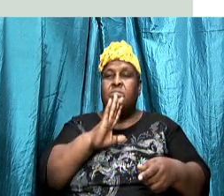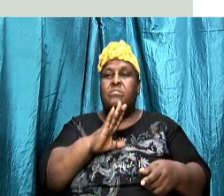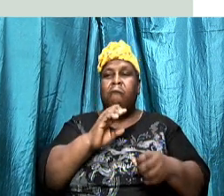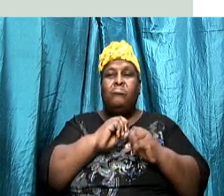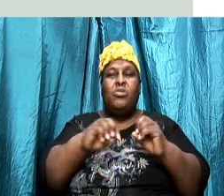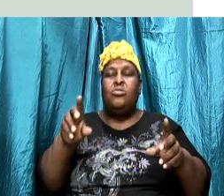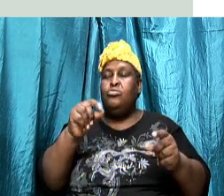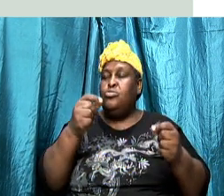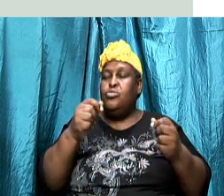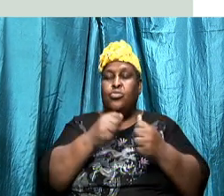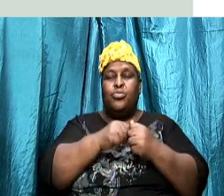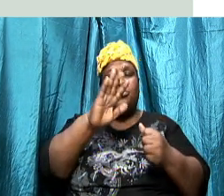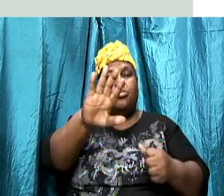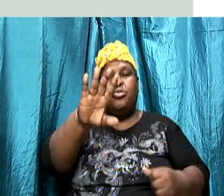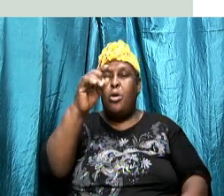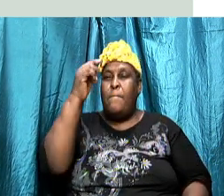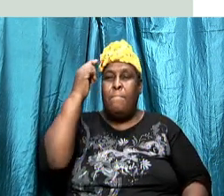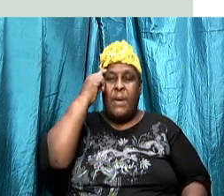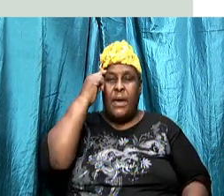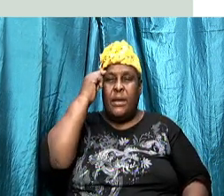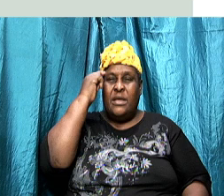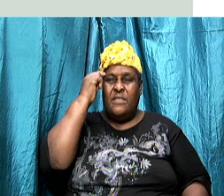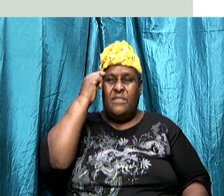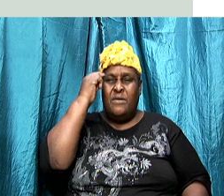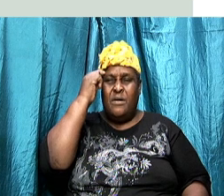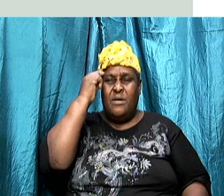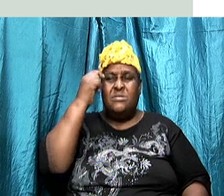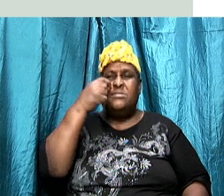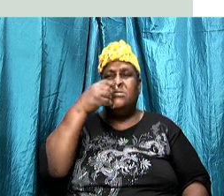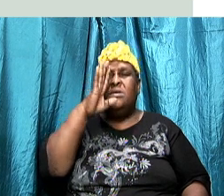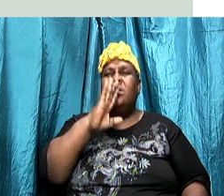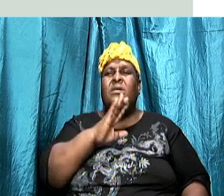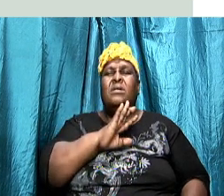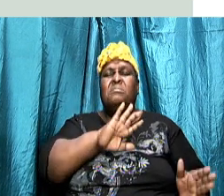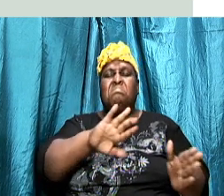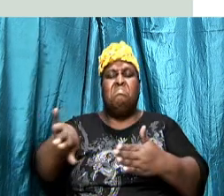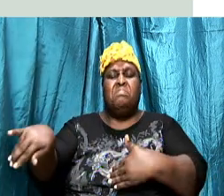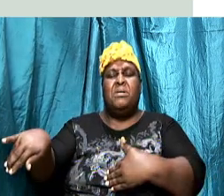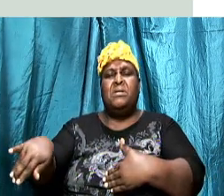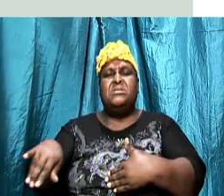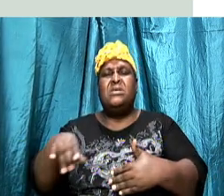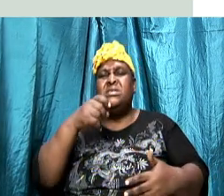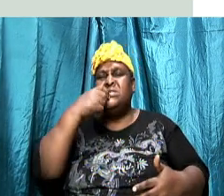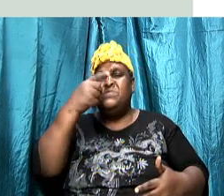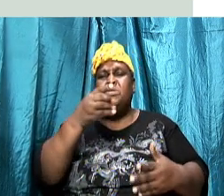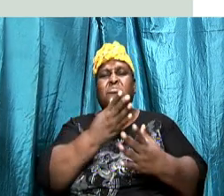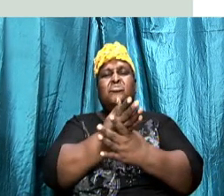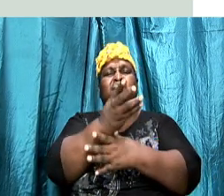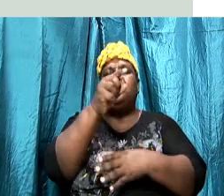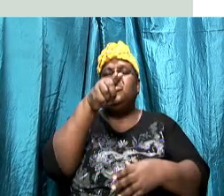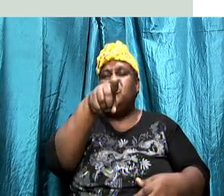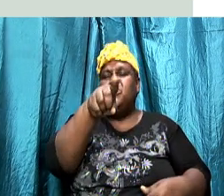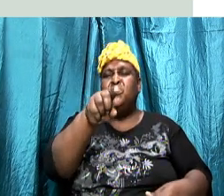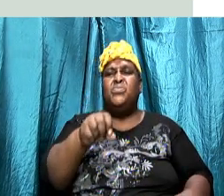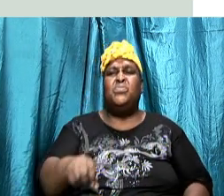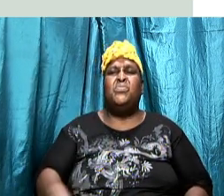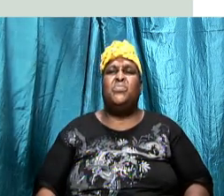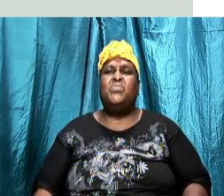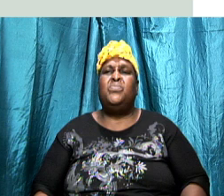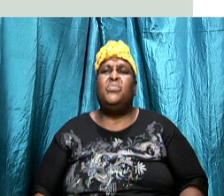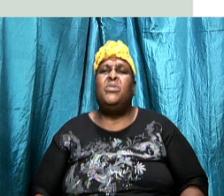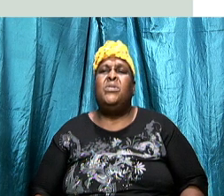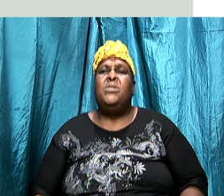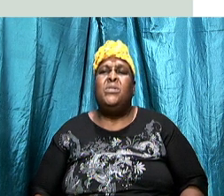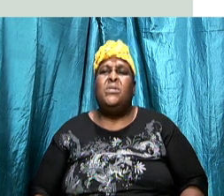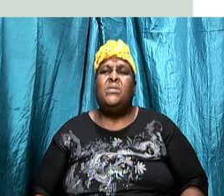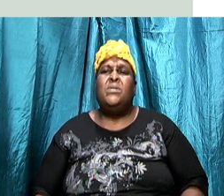your mind. It has nothing to do with your thought process. God bypass all of that and speak directly through you, just like he borrows your tongue and